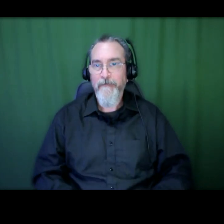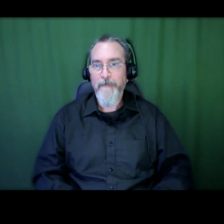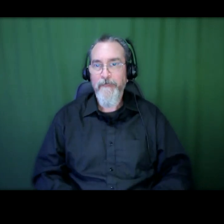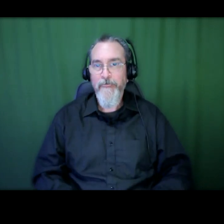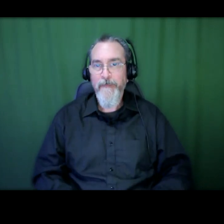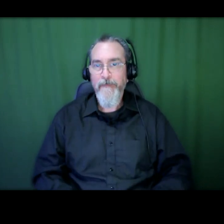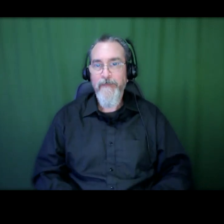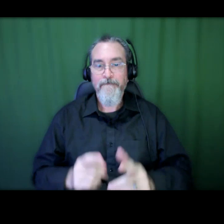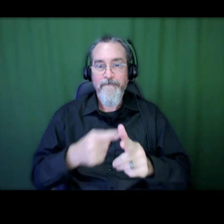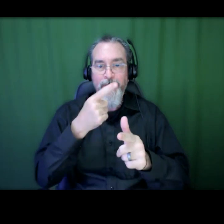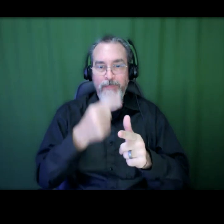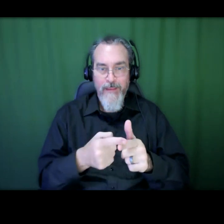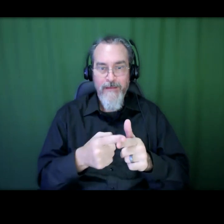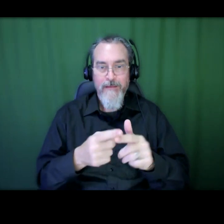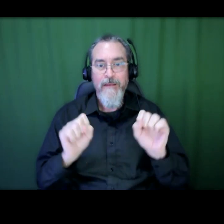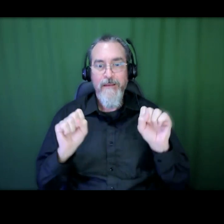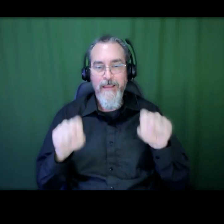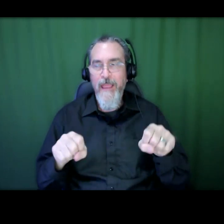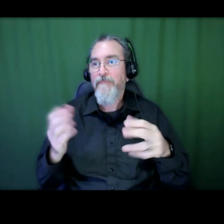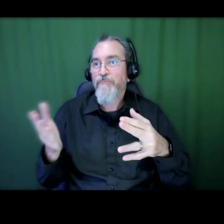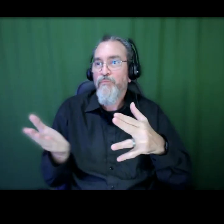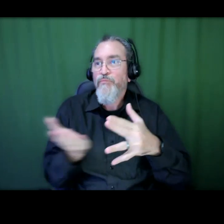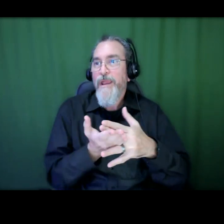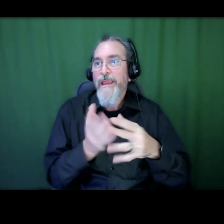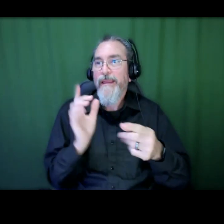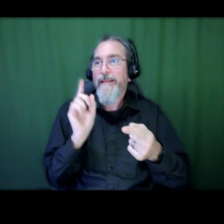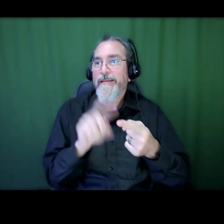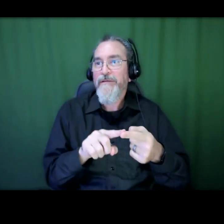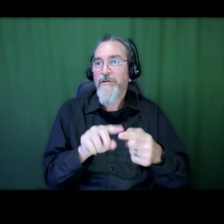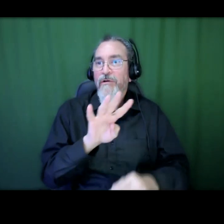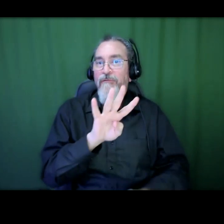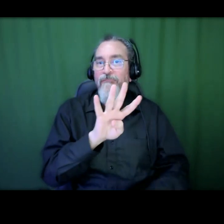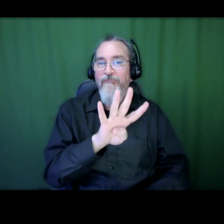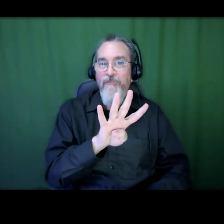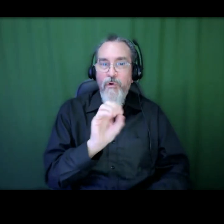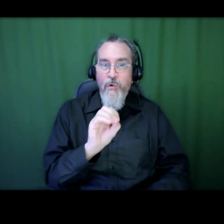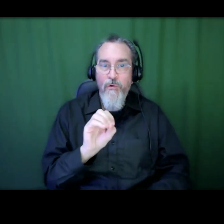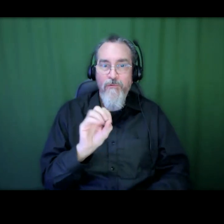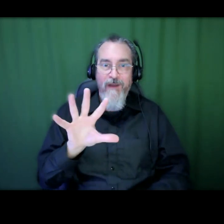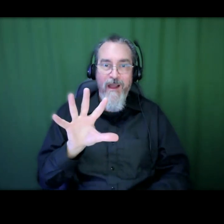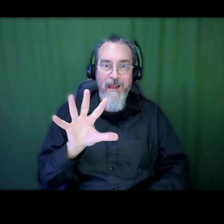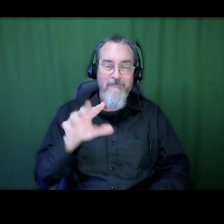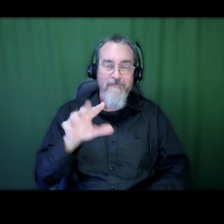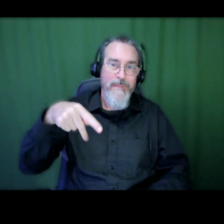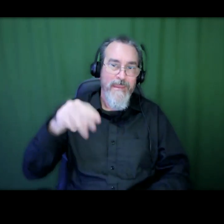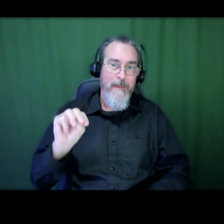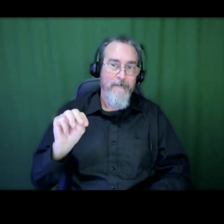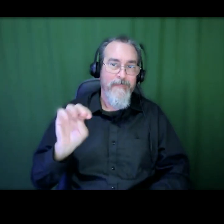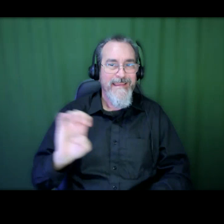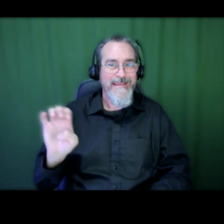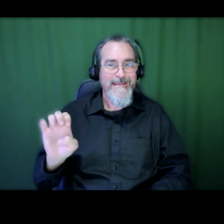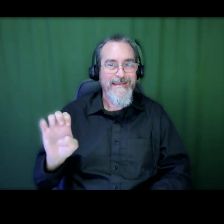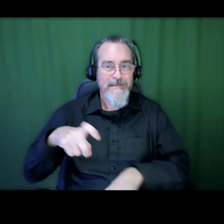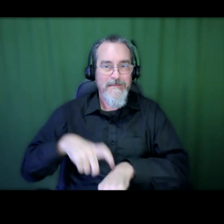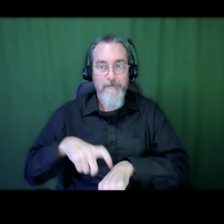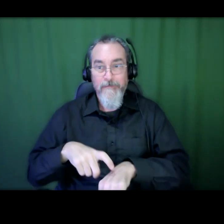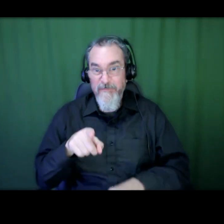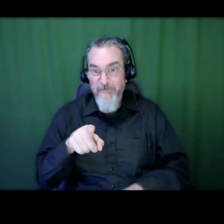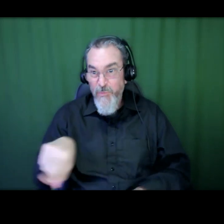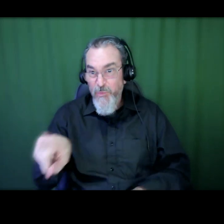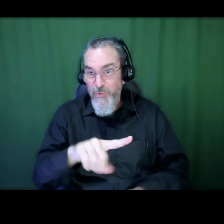And then we can have a break until 4:05 p.m. Eastern Standard Time. Did everybody get the